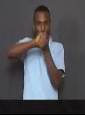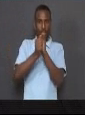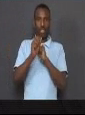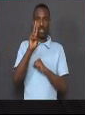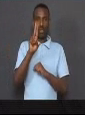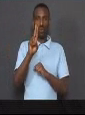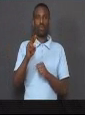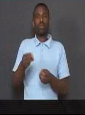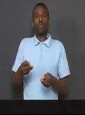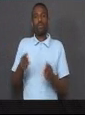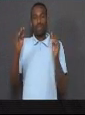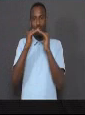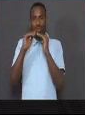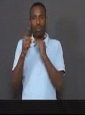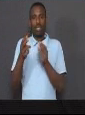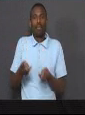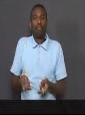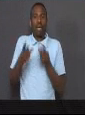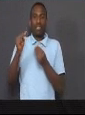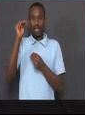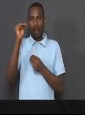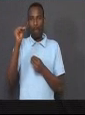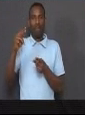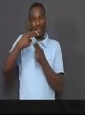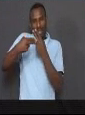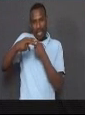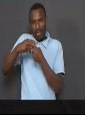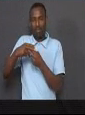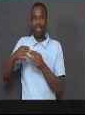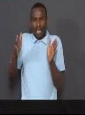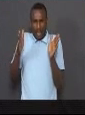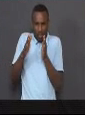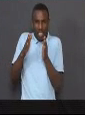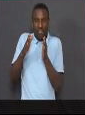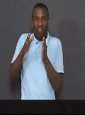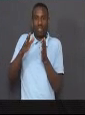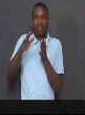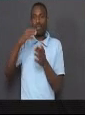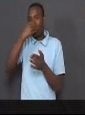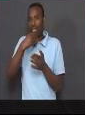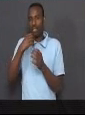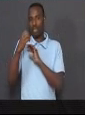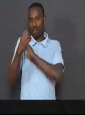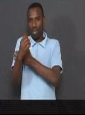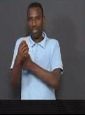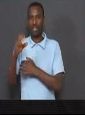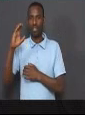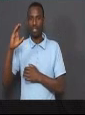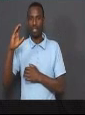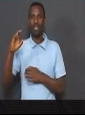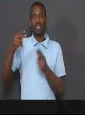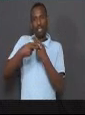energy equals the mass of the gas times its specific heat